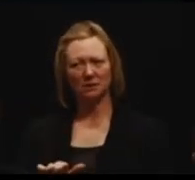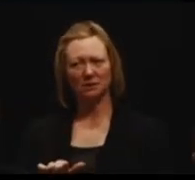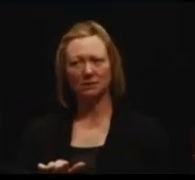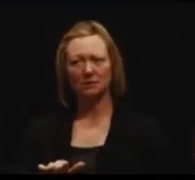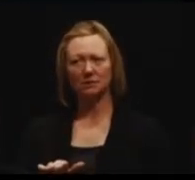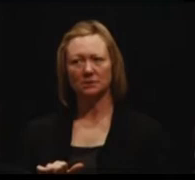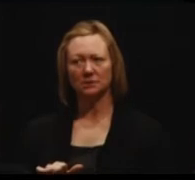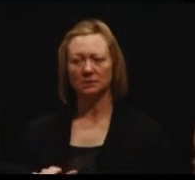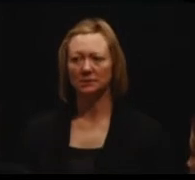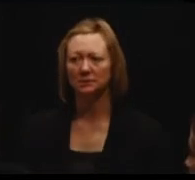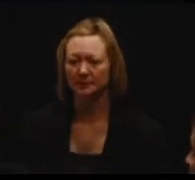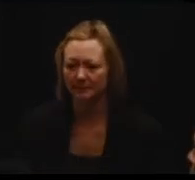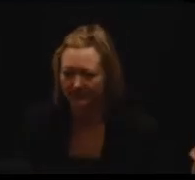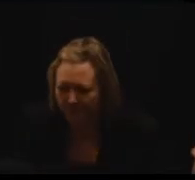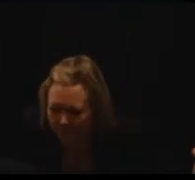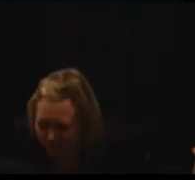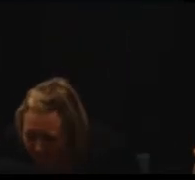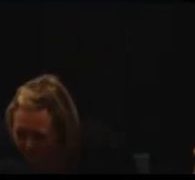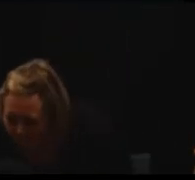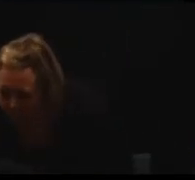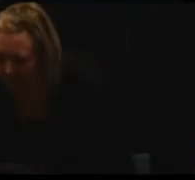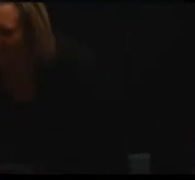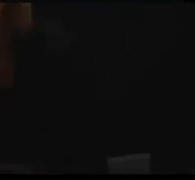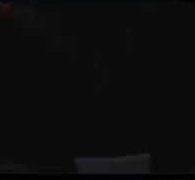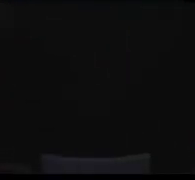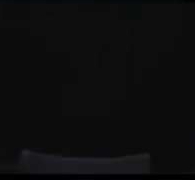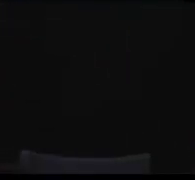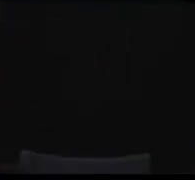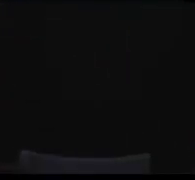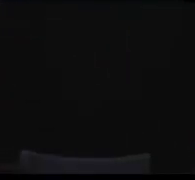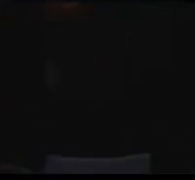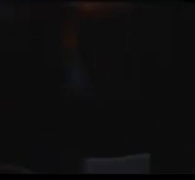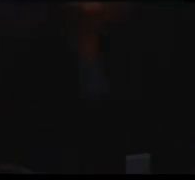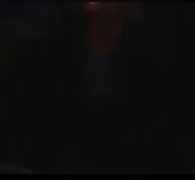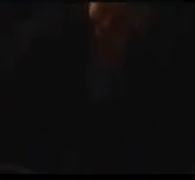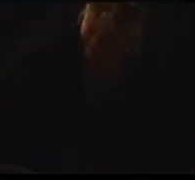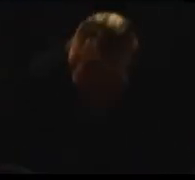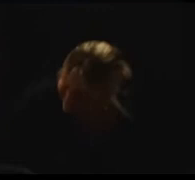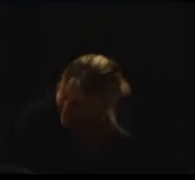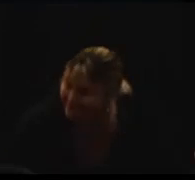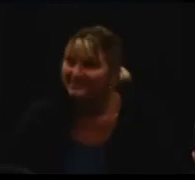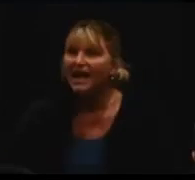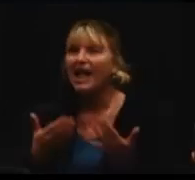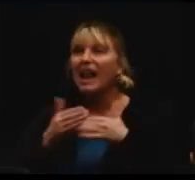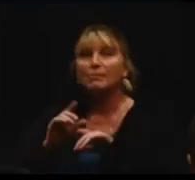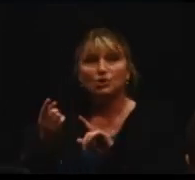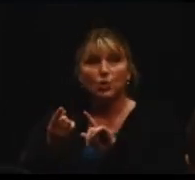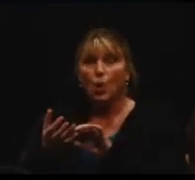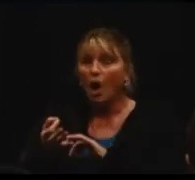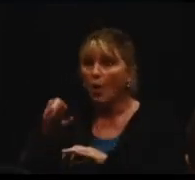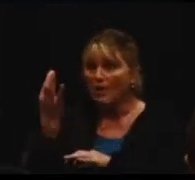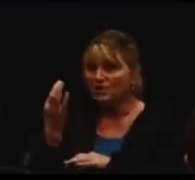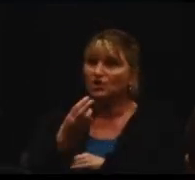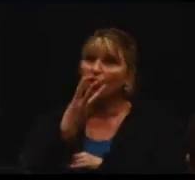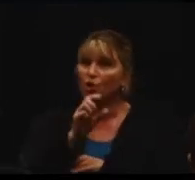to hear from these two gentlemen over here and yourself over there. Please keep it 30 to 60 seconds. And then I'm going to ask